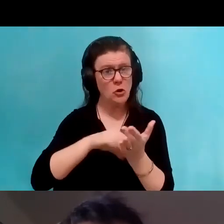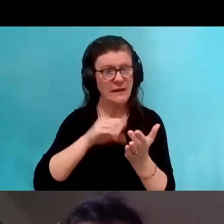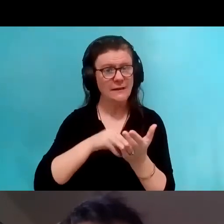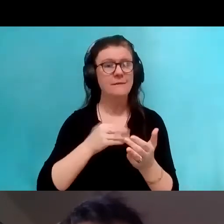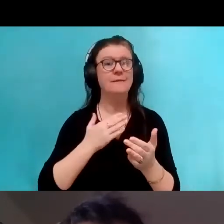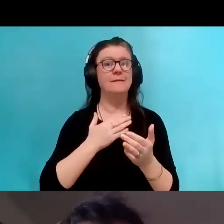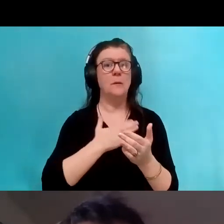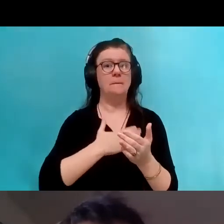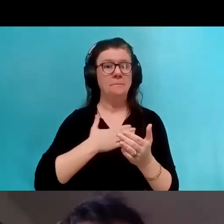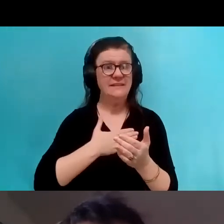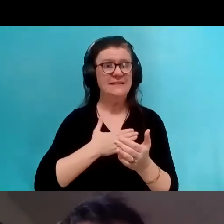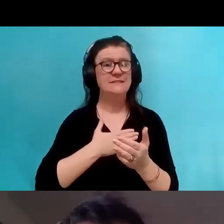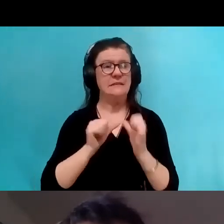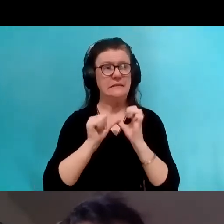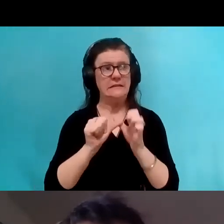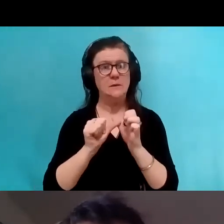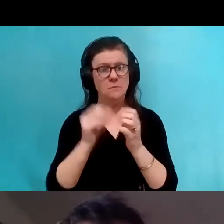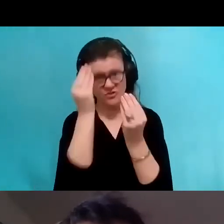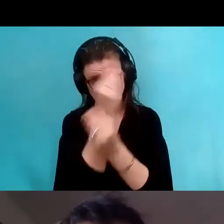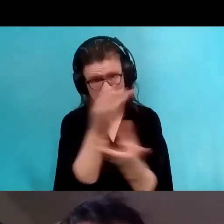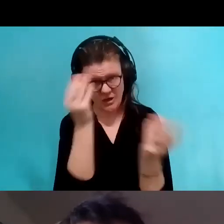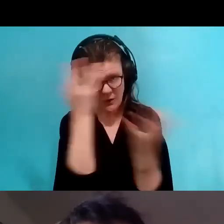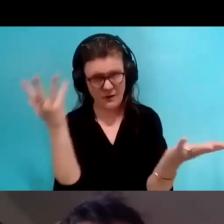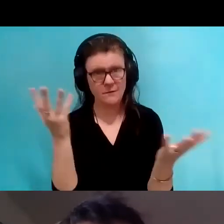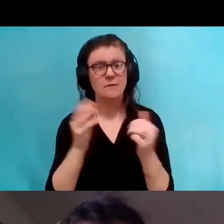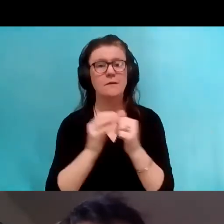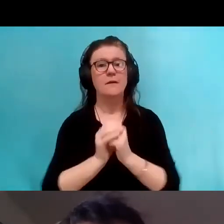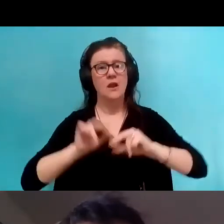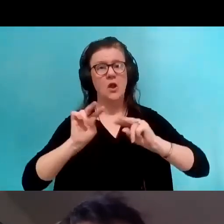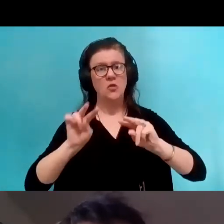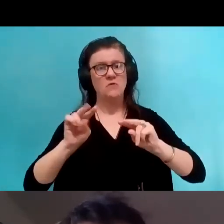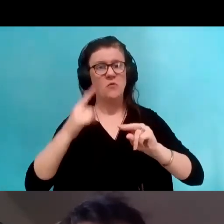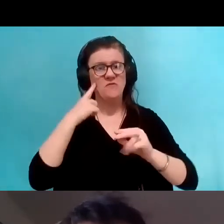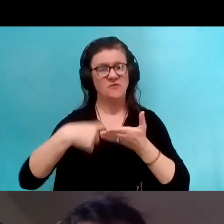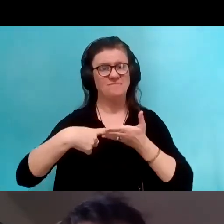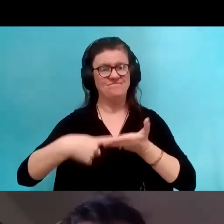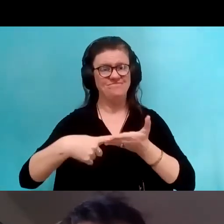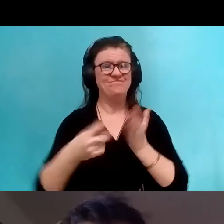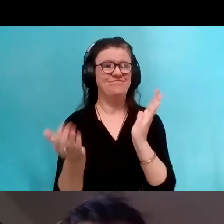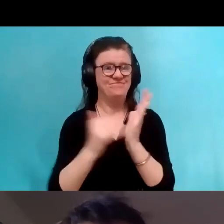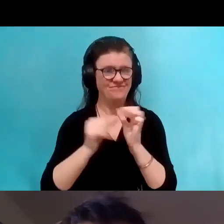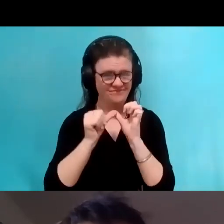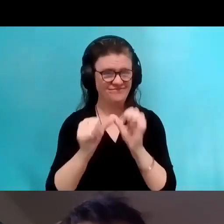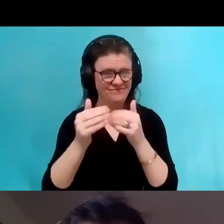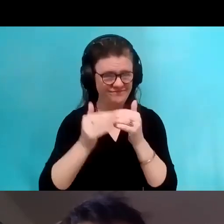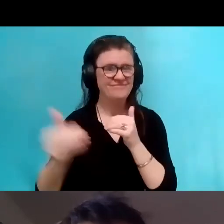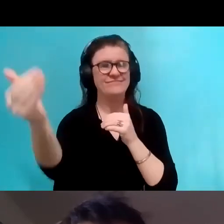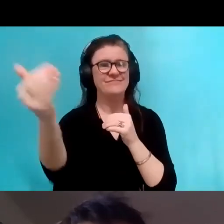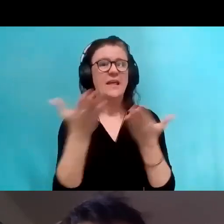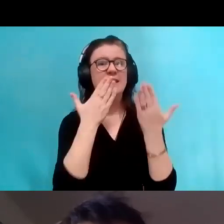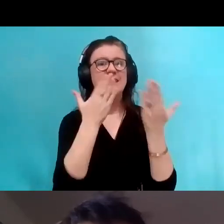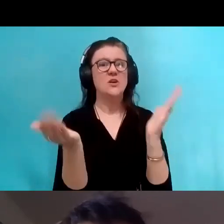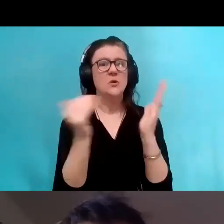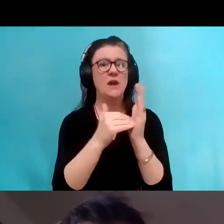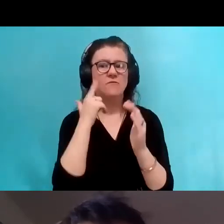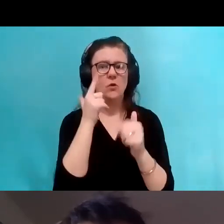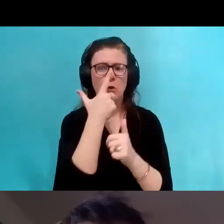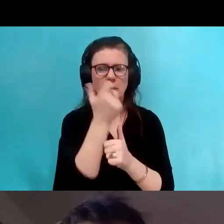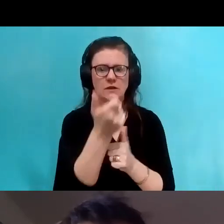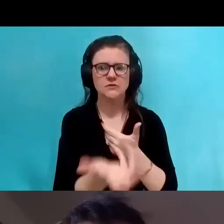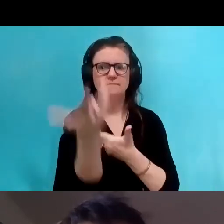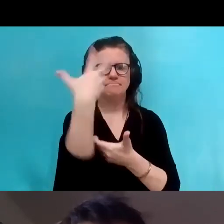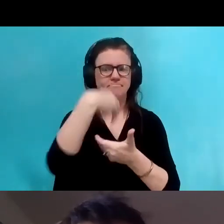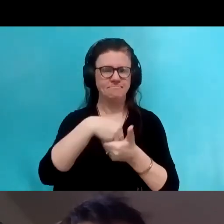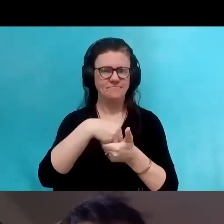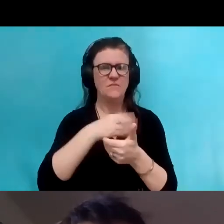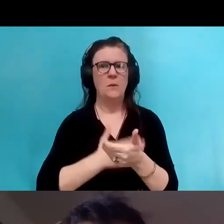hope keep improving. And I really look forward to the debate continuing with all of you. And thank you once again for your interest and participation.